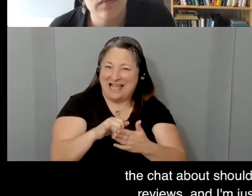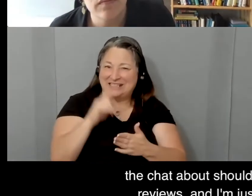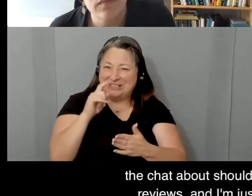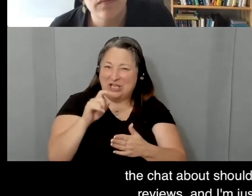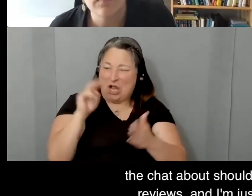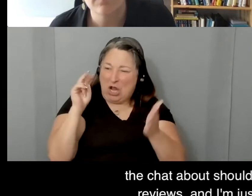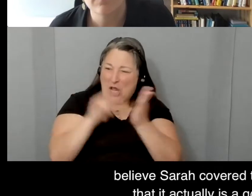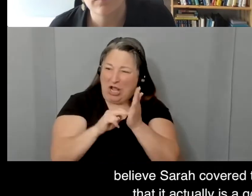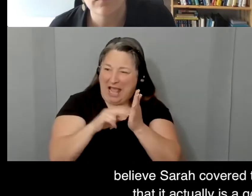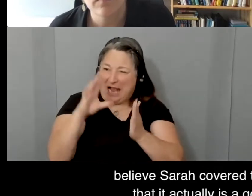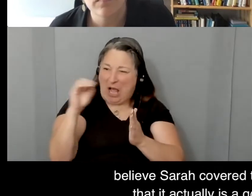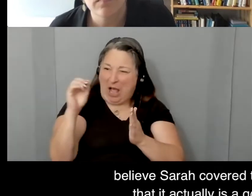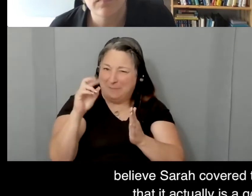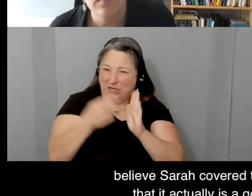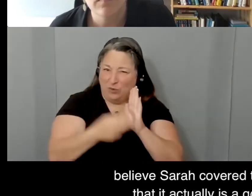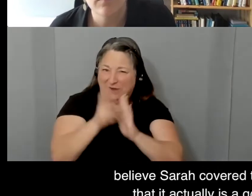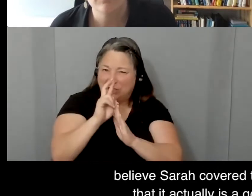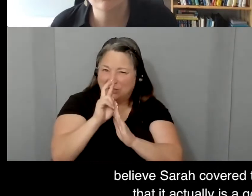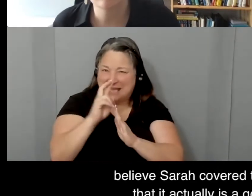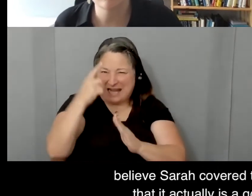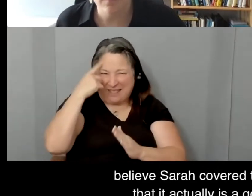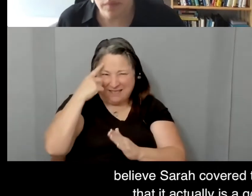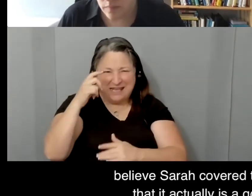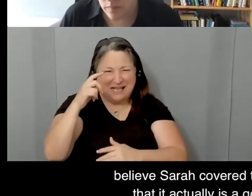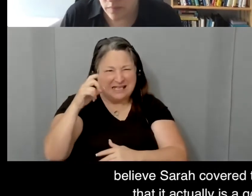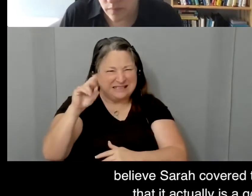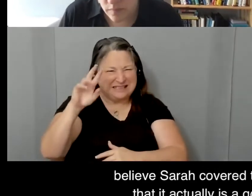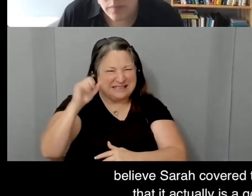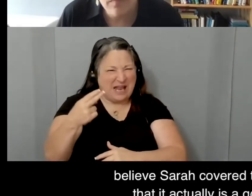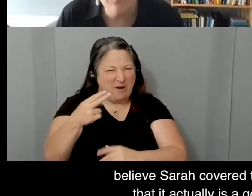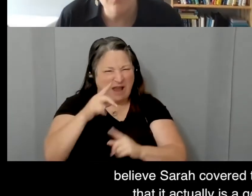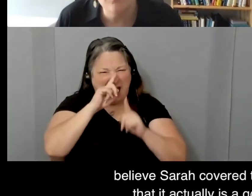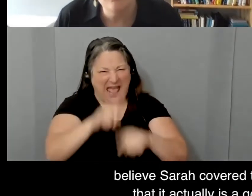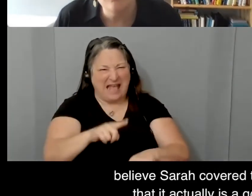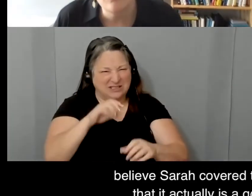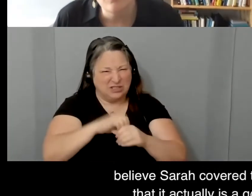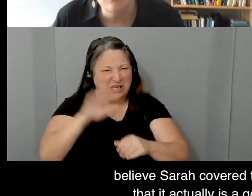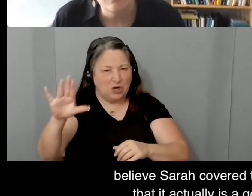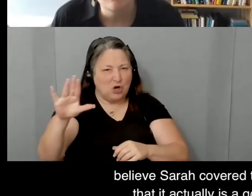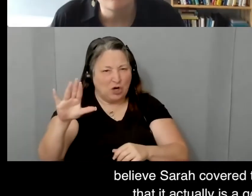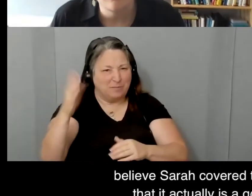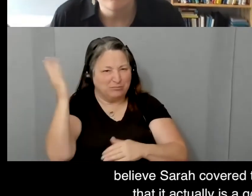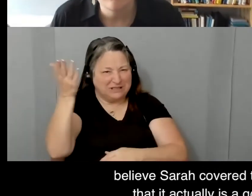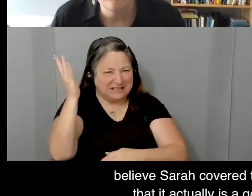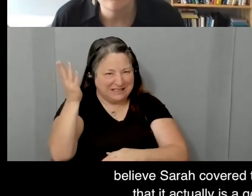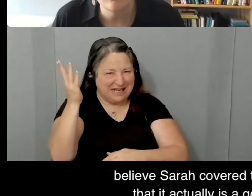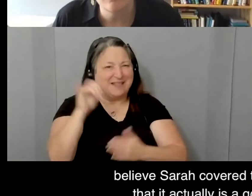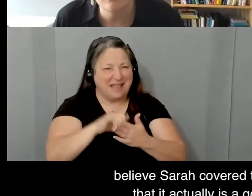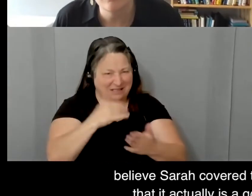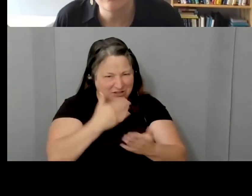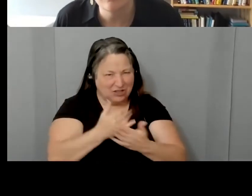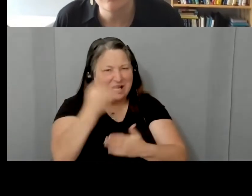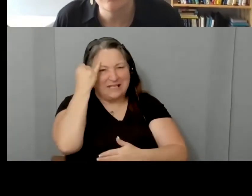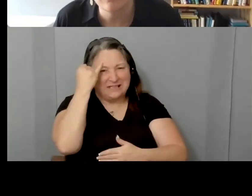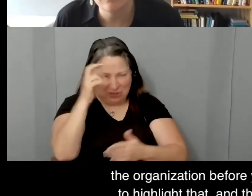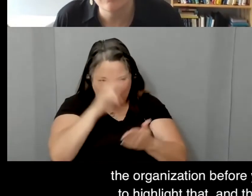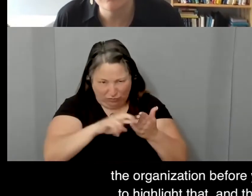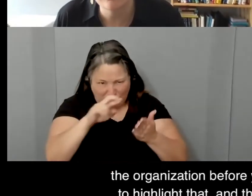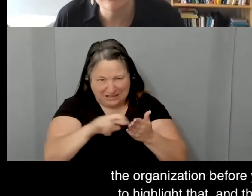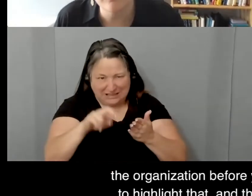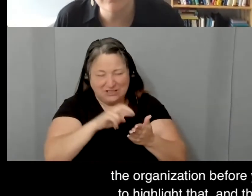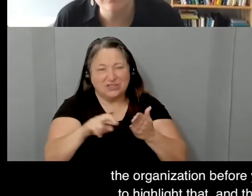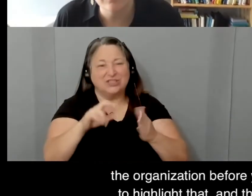and I'm just going to say that I believe Sarah covered that in her presentation, that it actually is a good idea to research